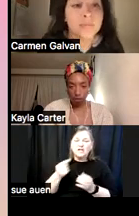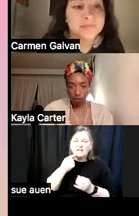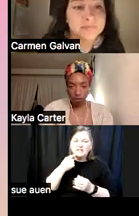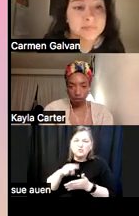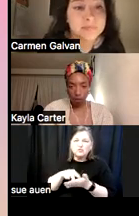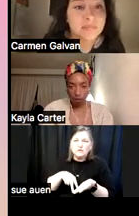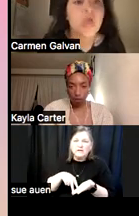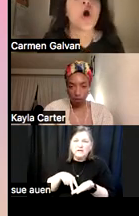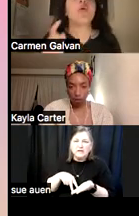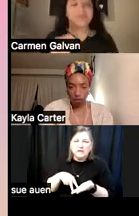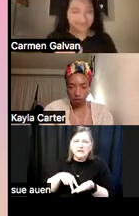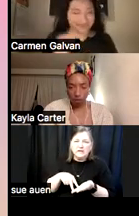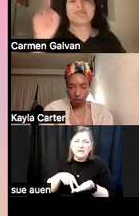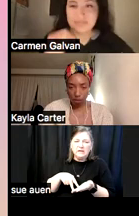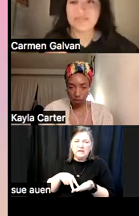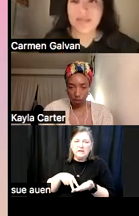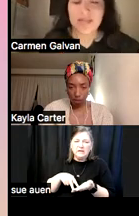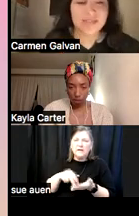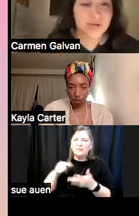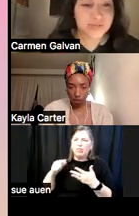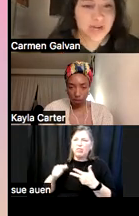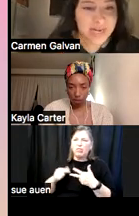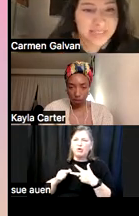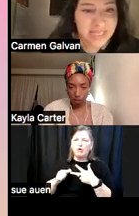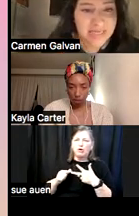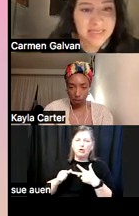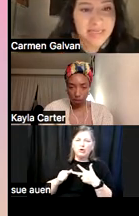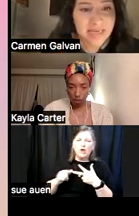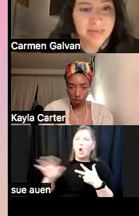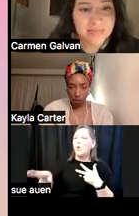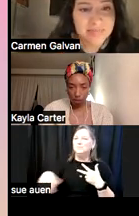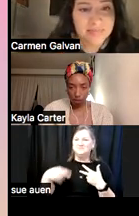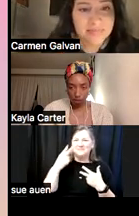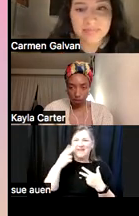read regarding the third item. So yeah. Sorry, I see that.